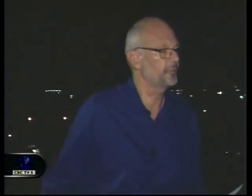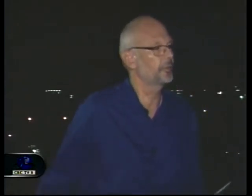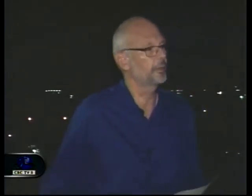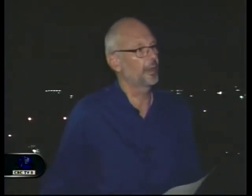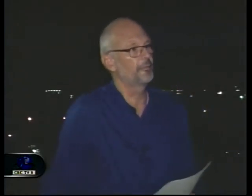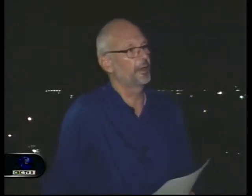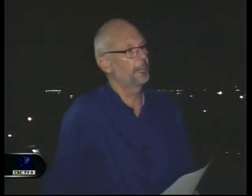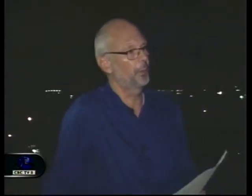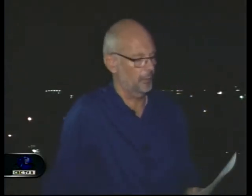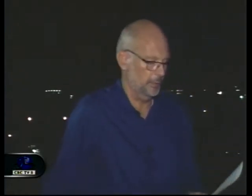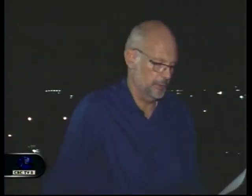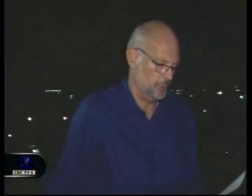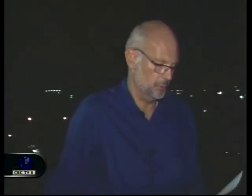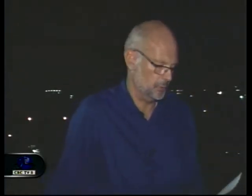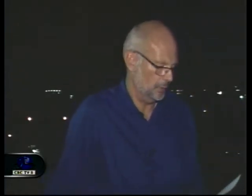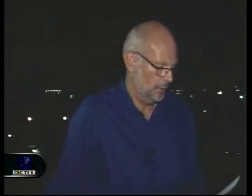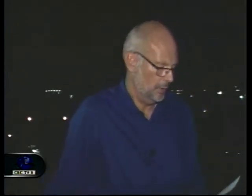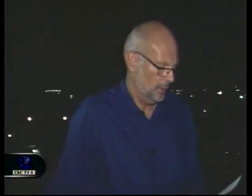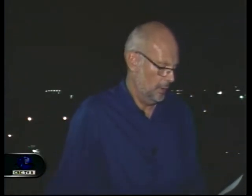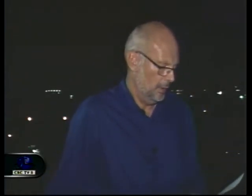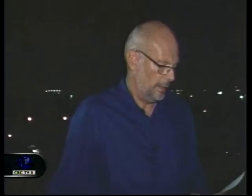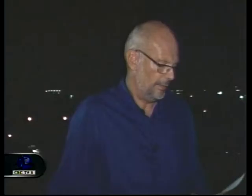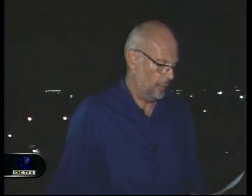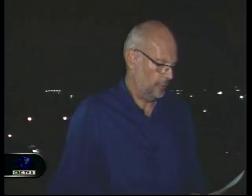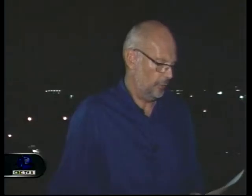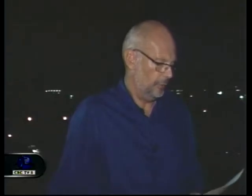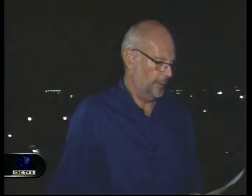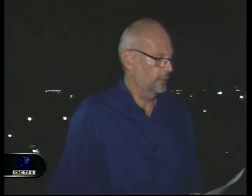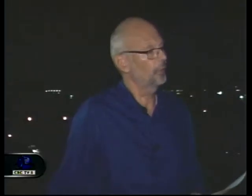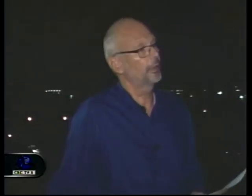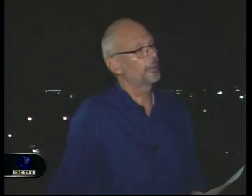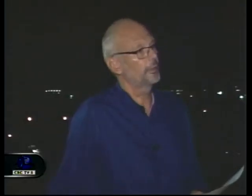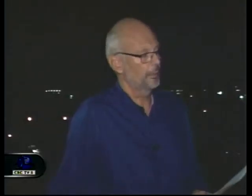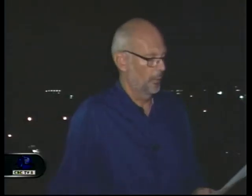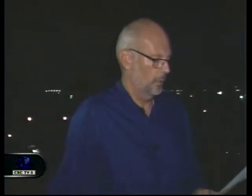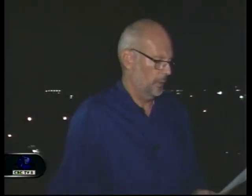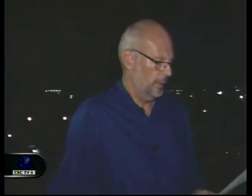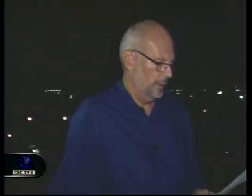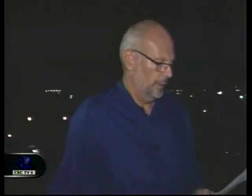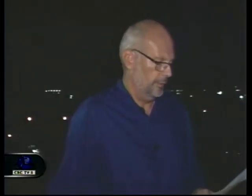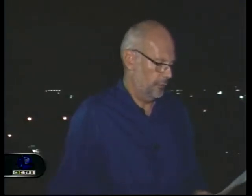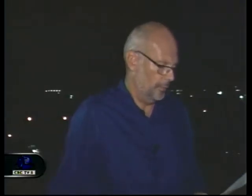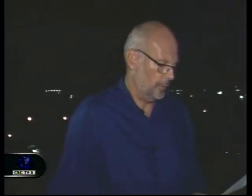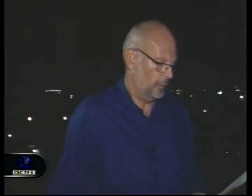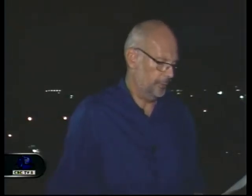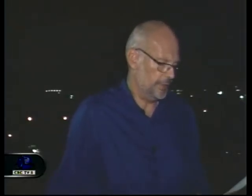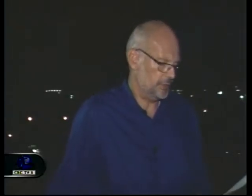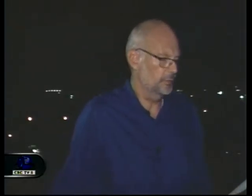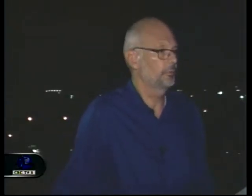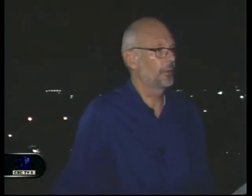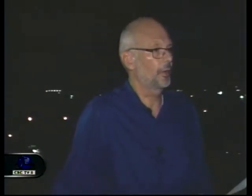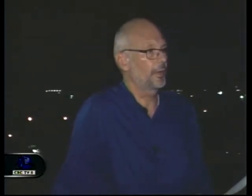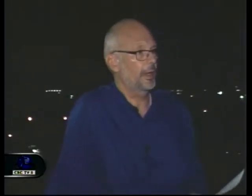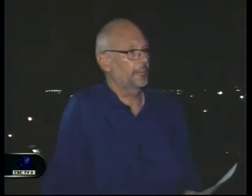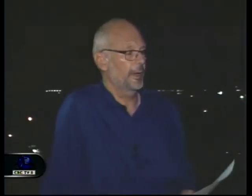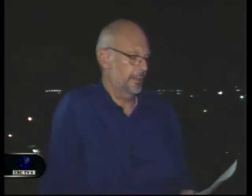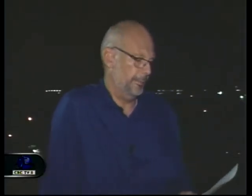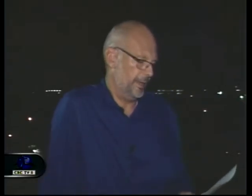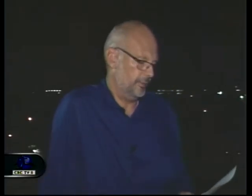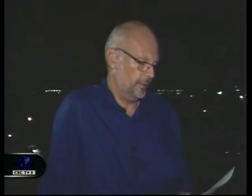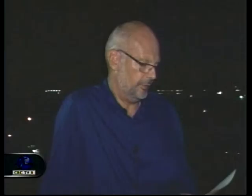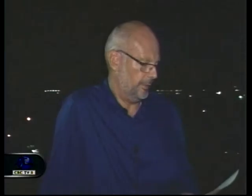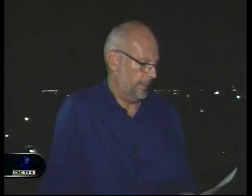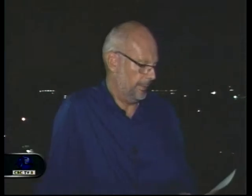many different and very important issues. And I've also enjoyed the more informal cooperation with other